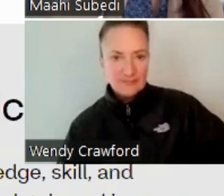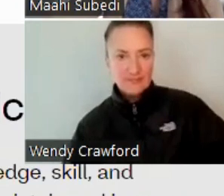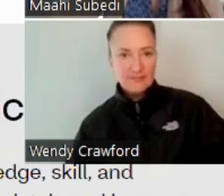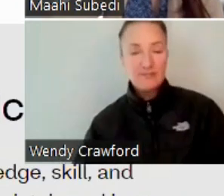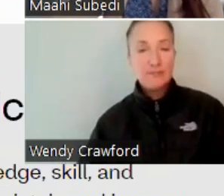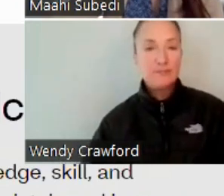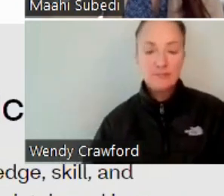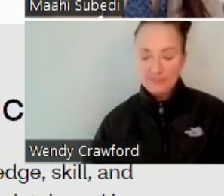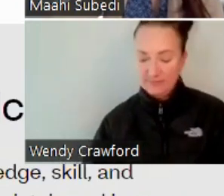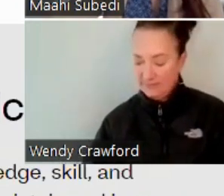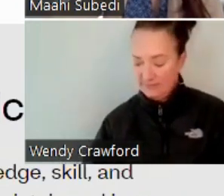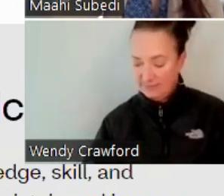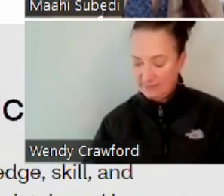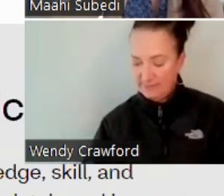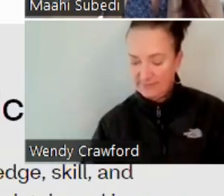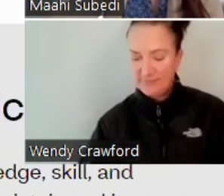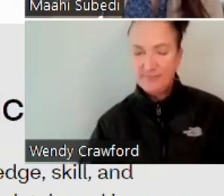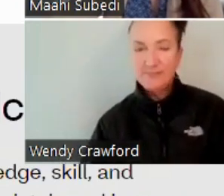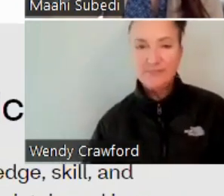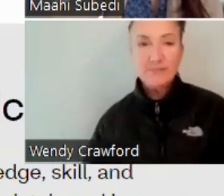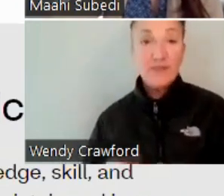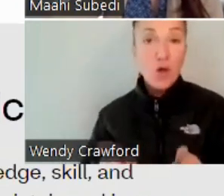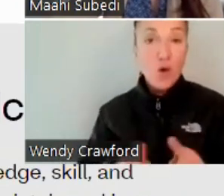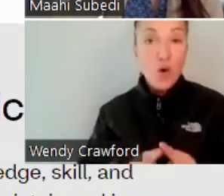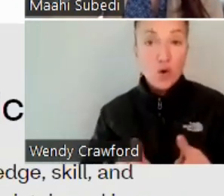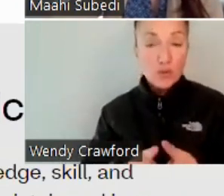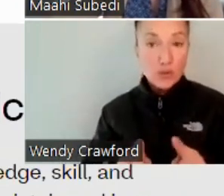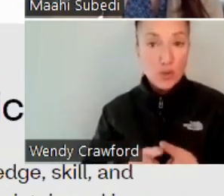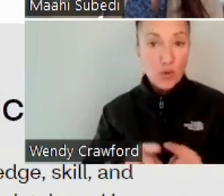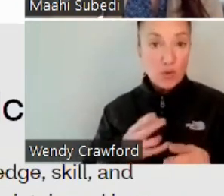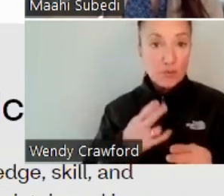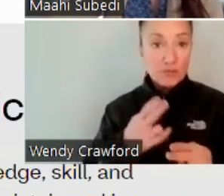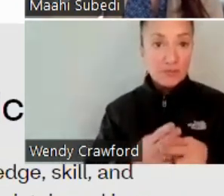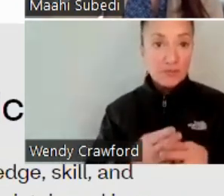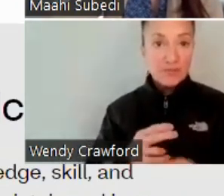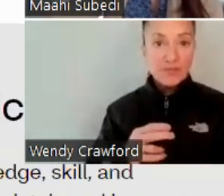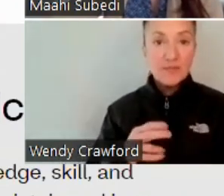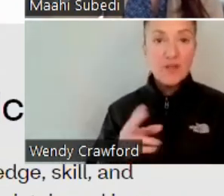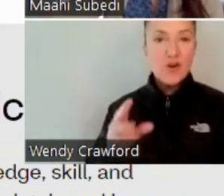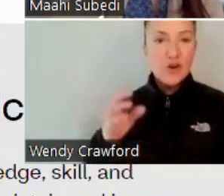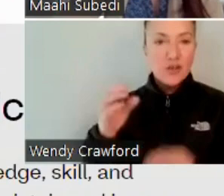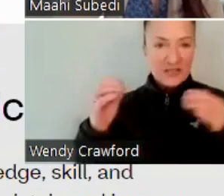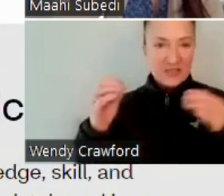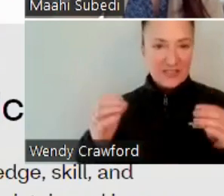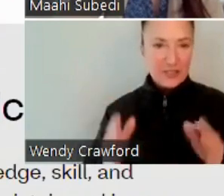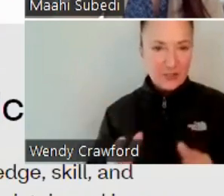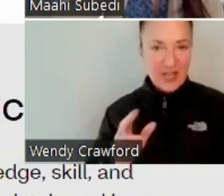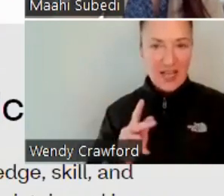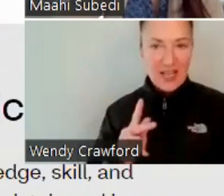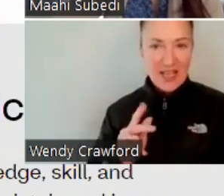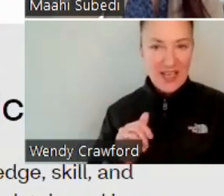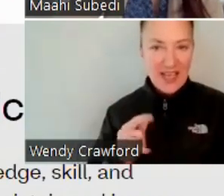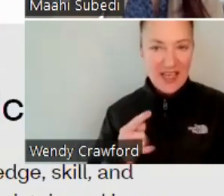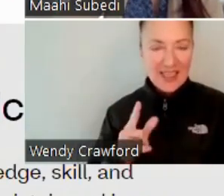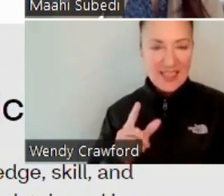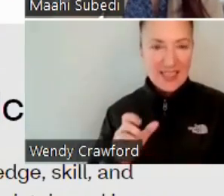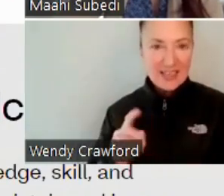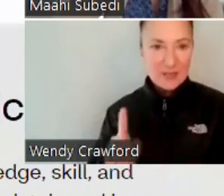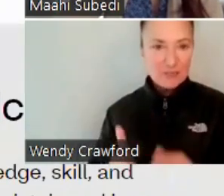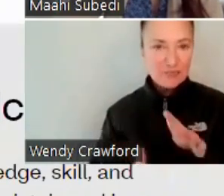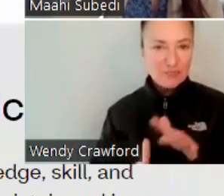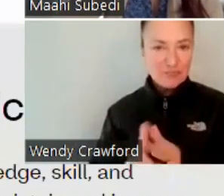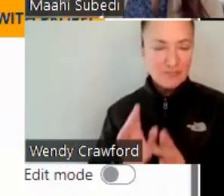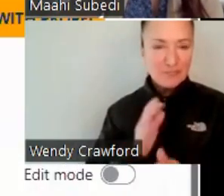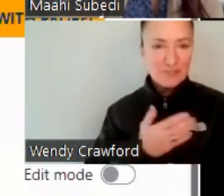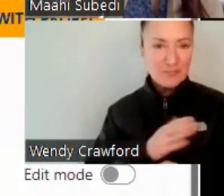mention just an interesting coincidence. I want to thank her instructor, Kathy Westphaling, for being here today and helping to coordinate this conversation. Our